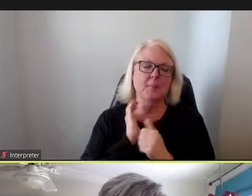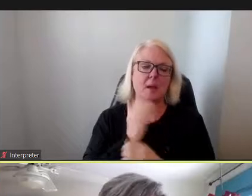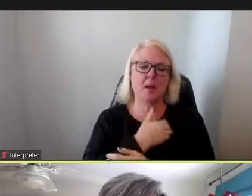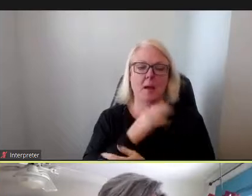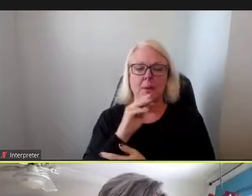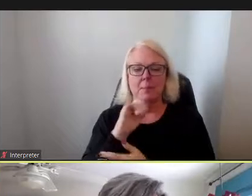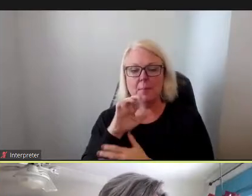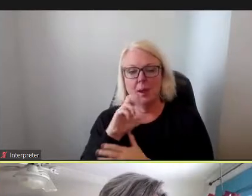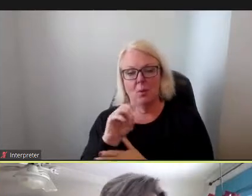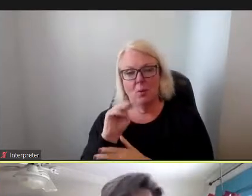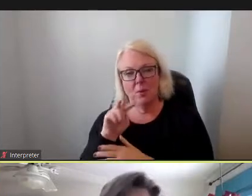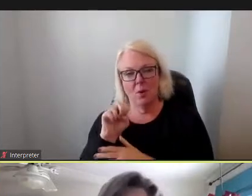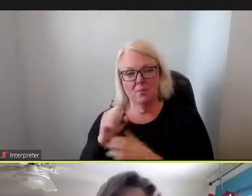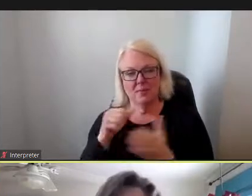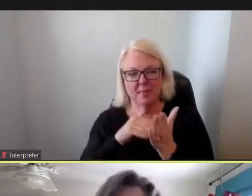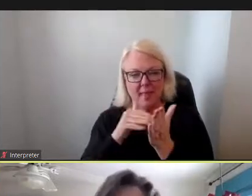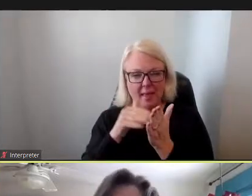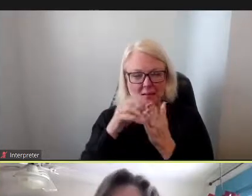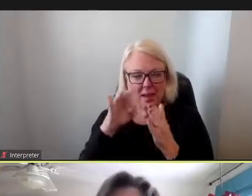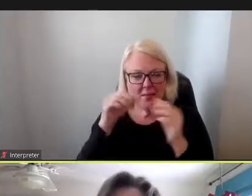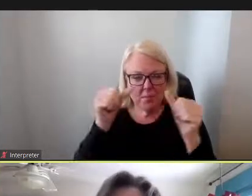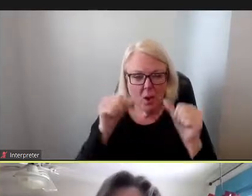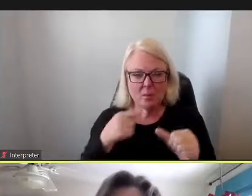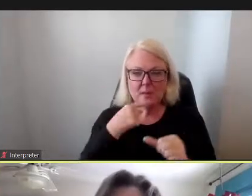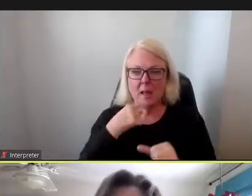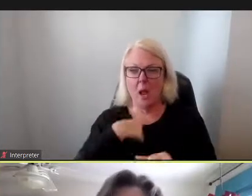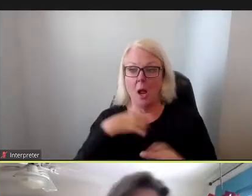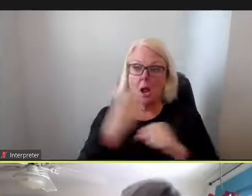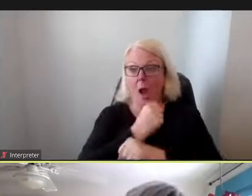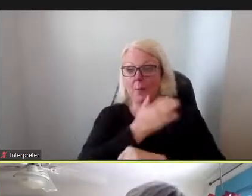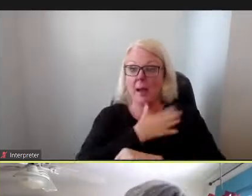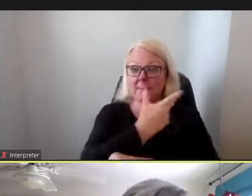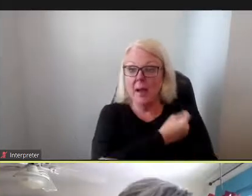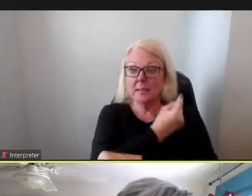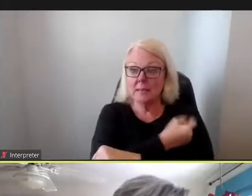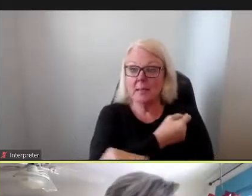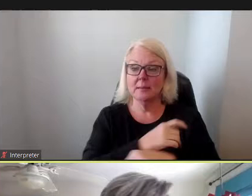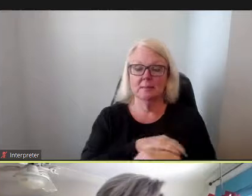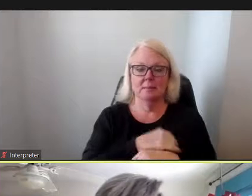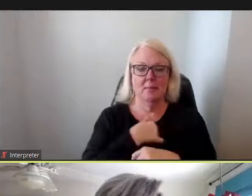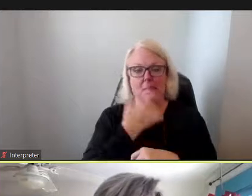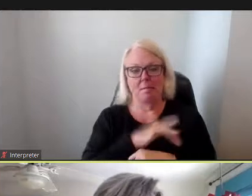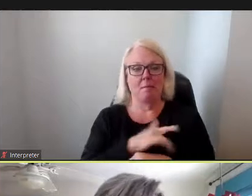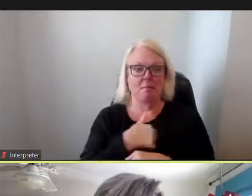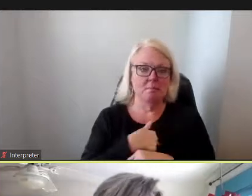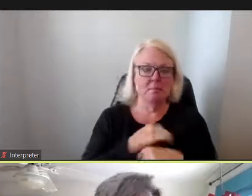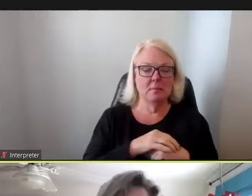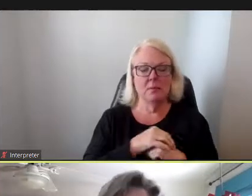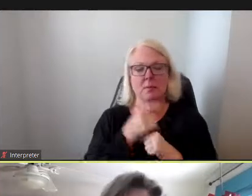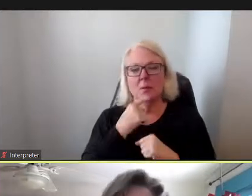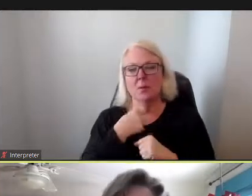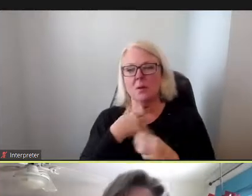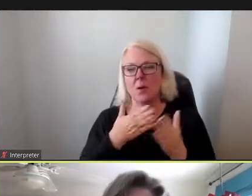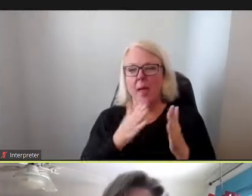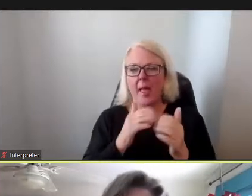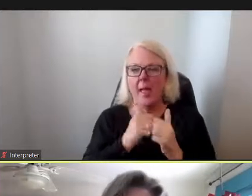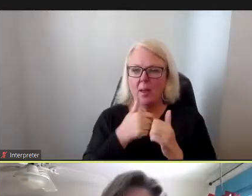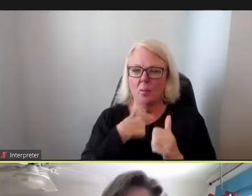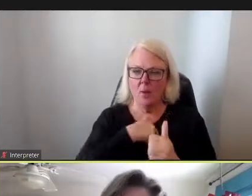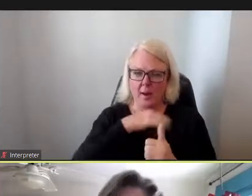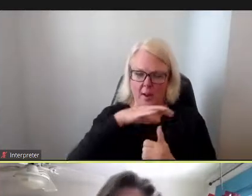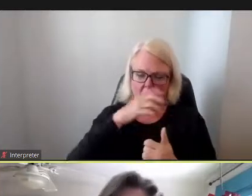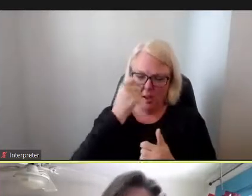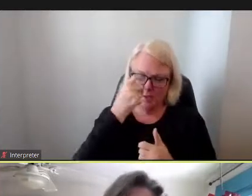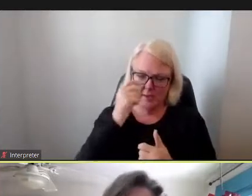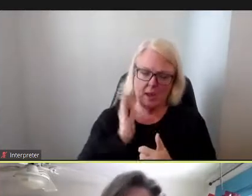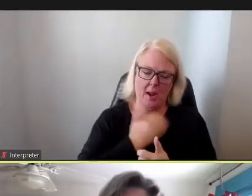moves, the thousands of posts saying, I got my vaccine, I'm so privileged. The ways we understand our choices within